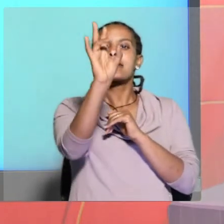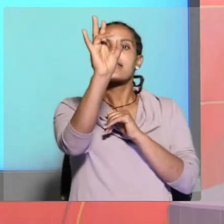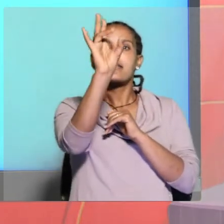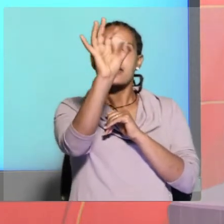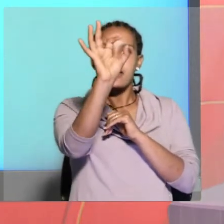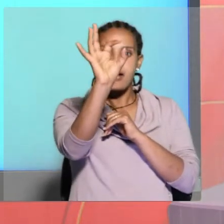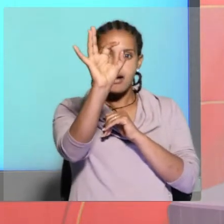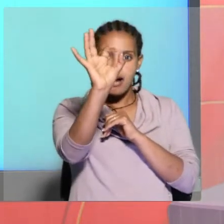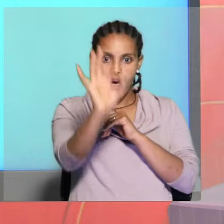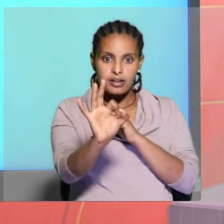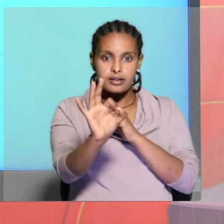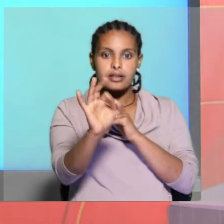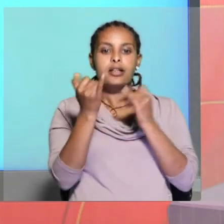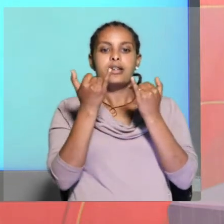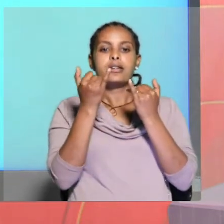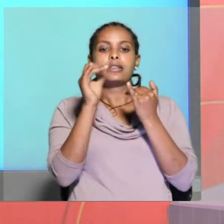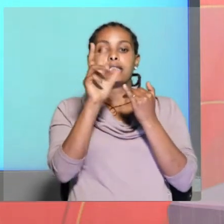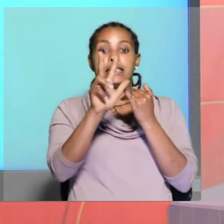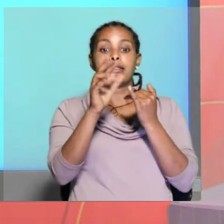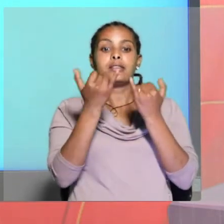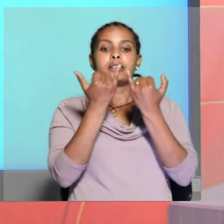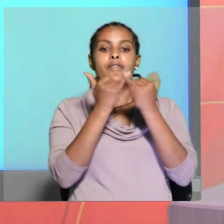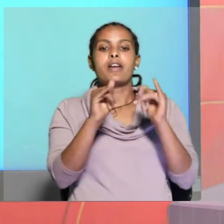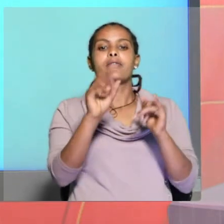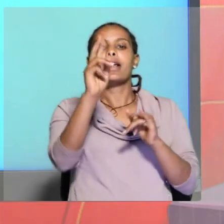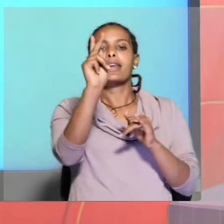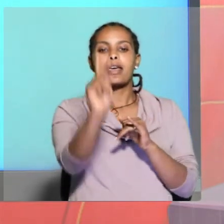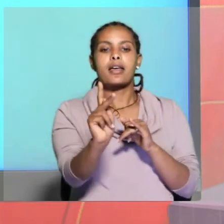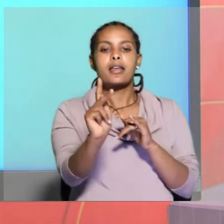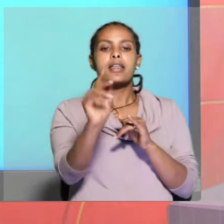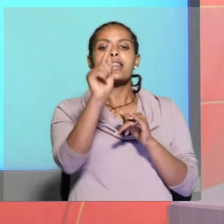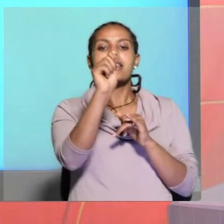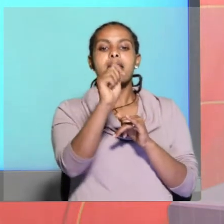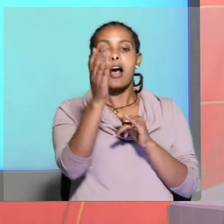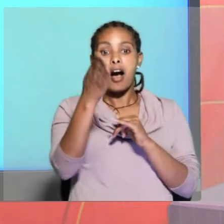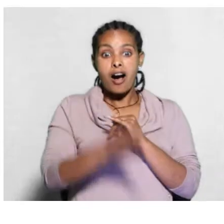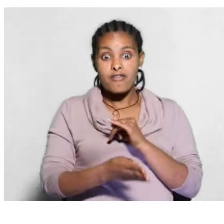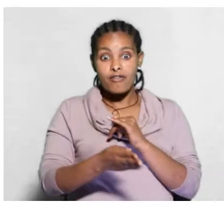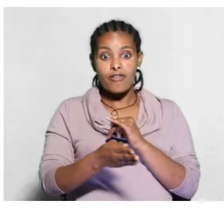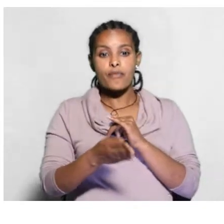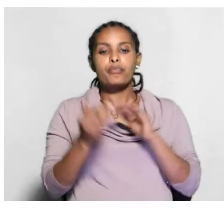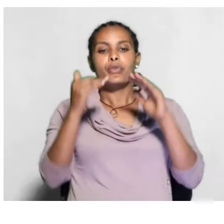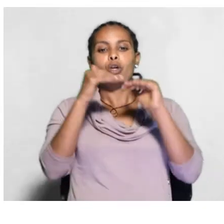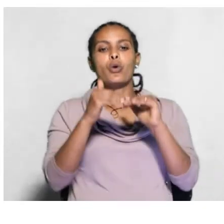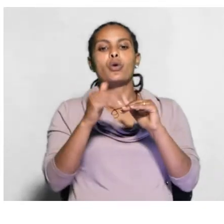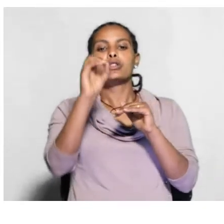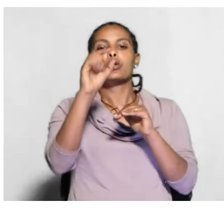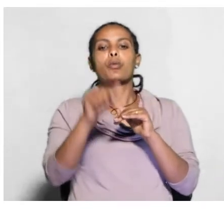0.693 divided by K. T half equal